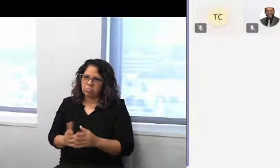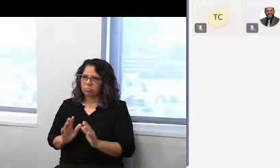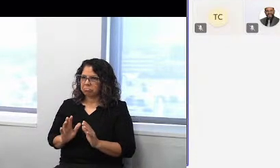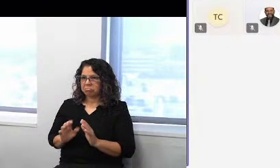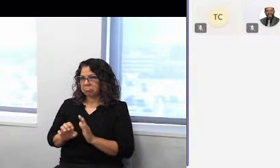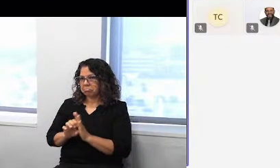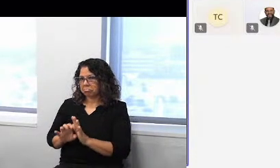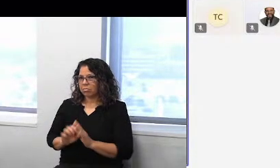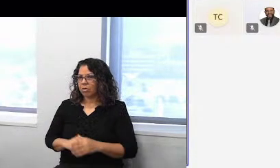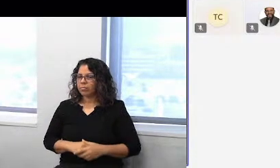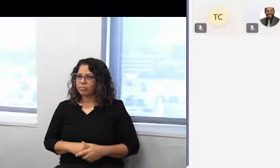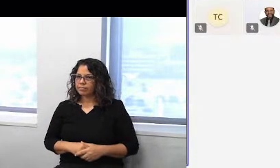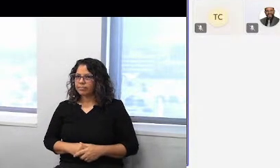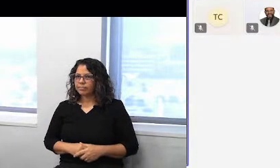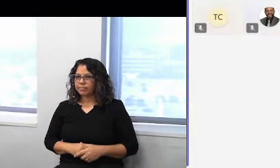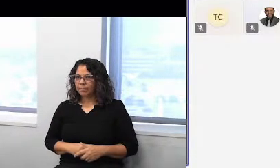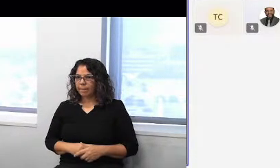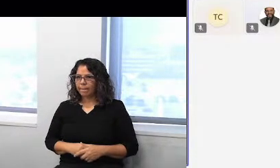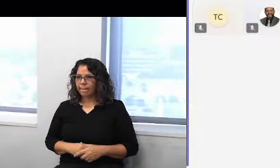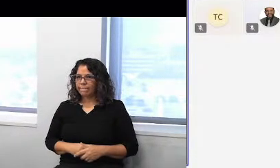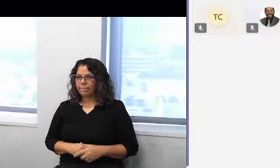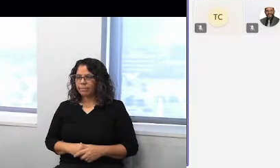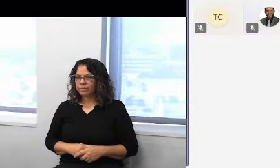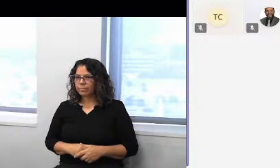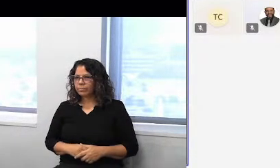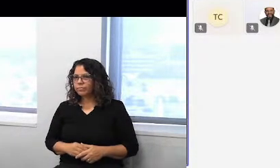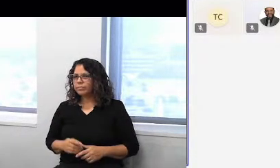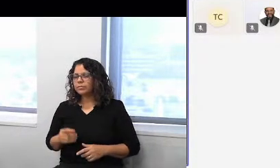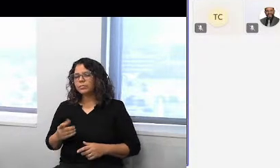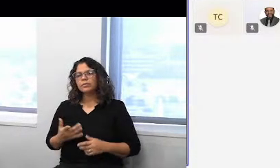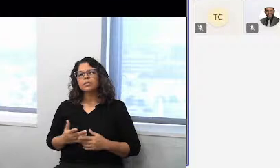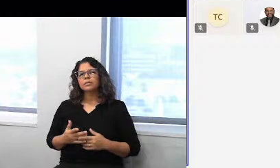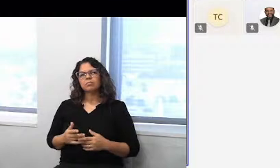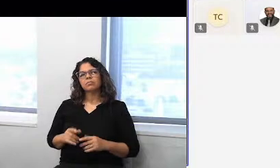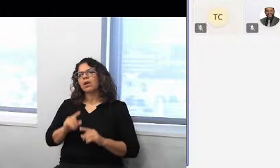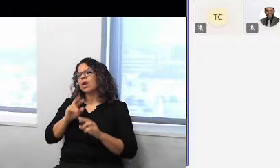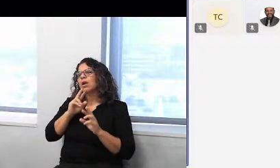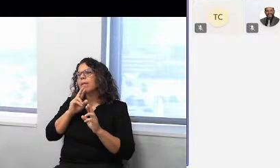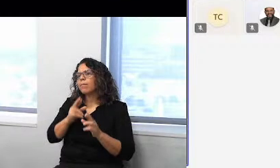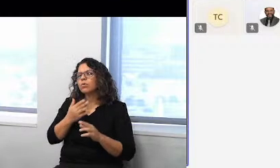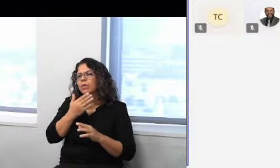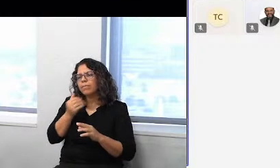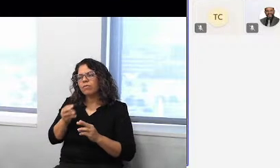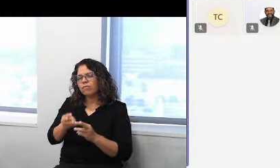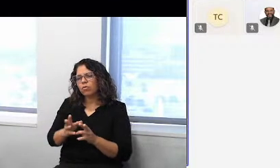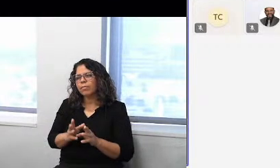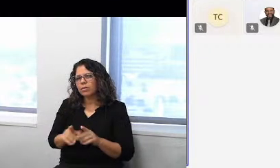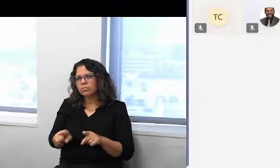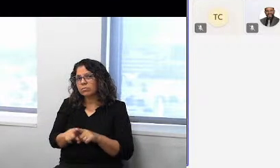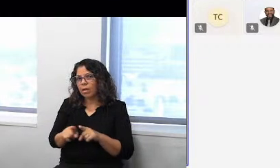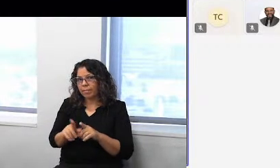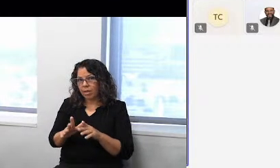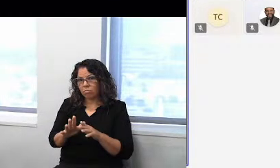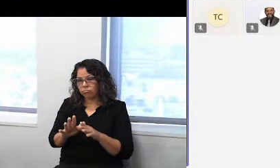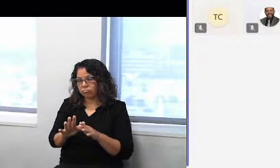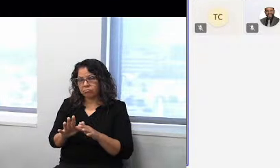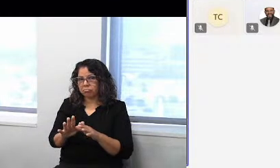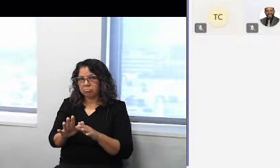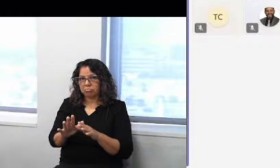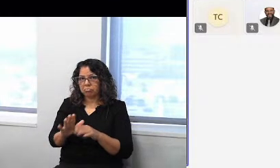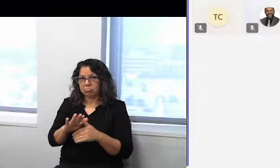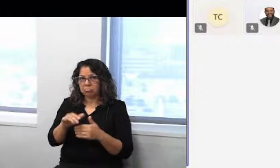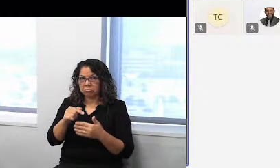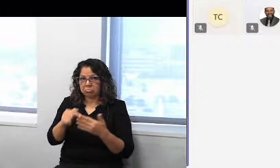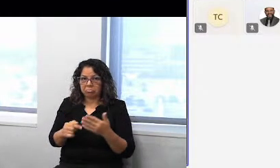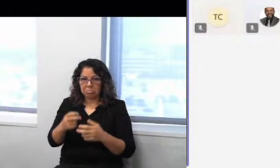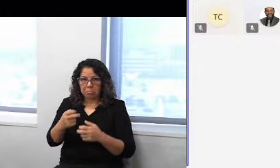Answer the question to the best of your ability. State the underlying facts that will be the basis of your answer, and don't go beyond your personal